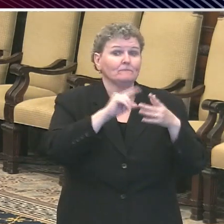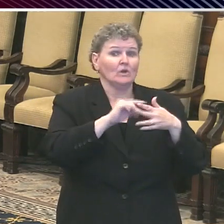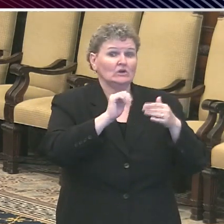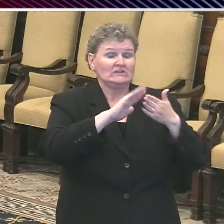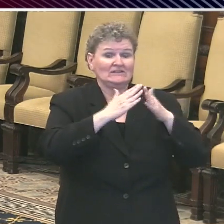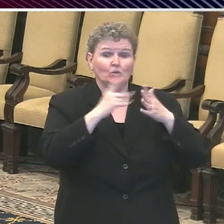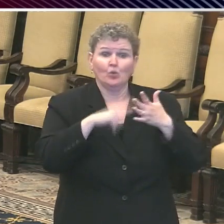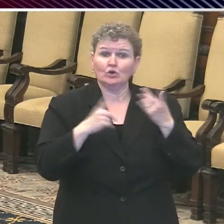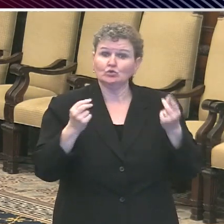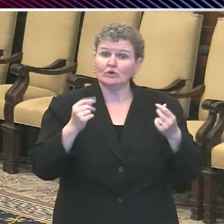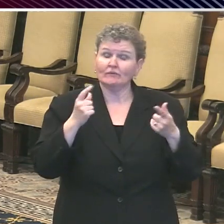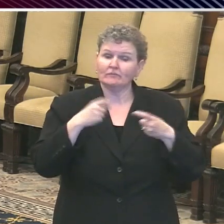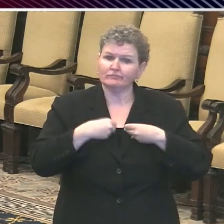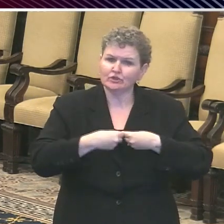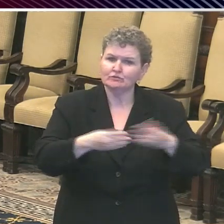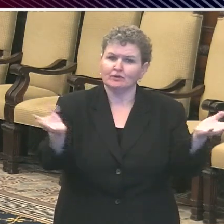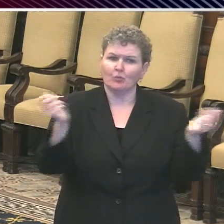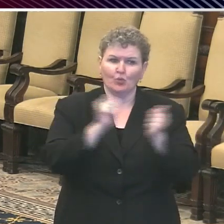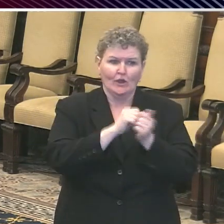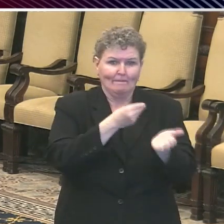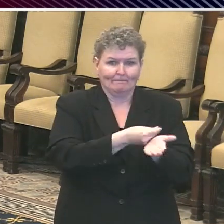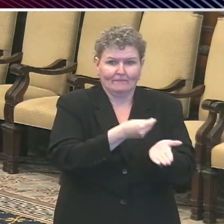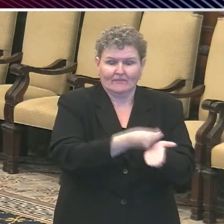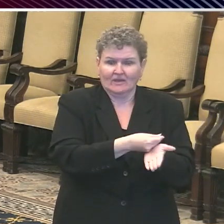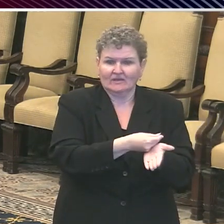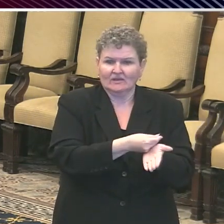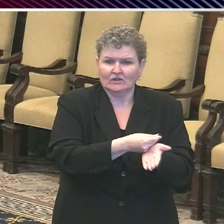distribute contracts.